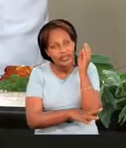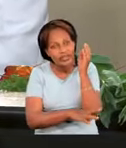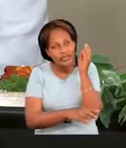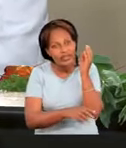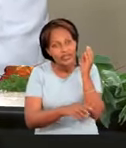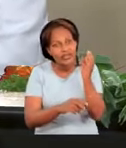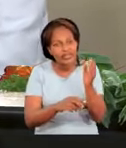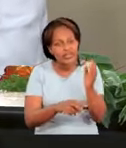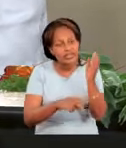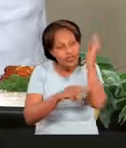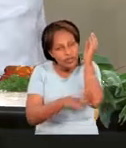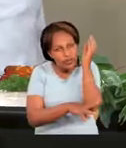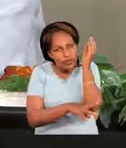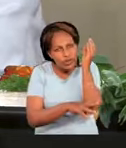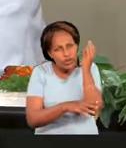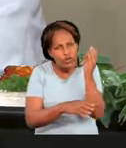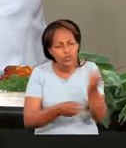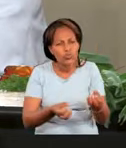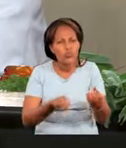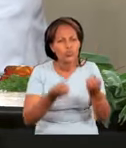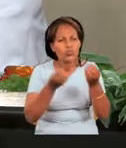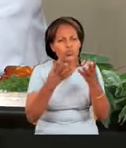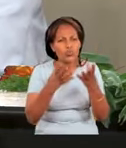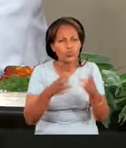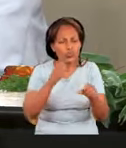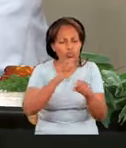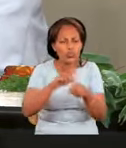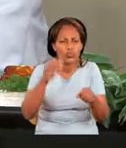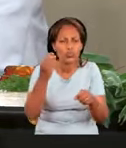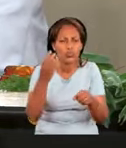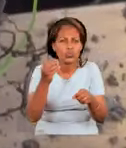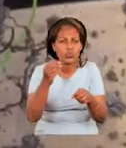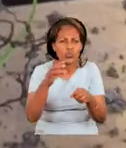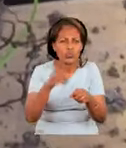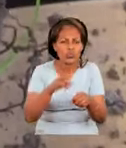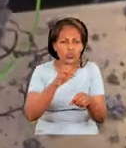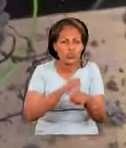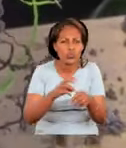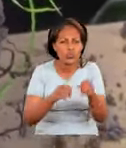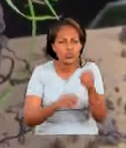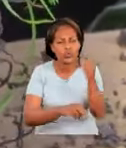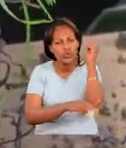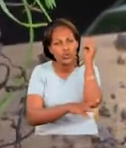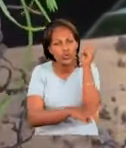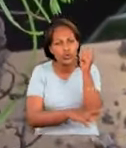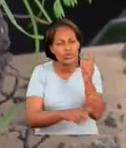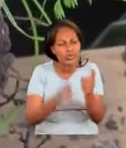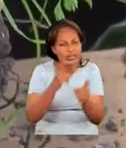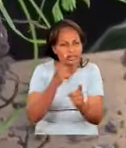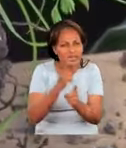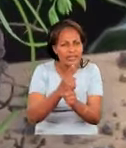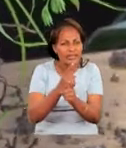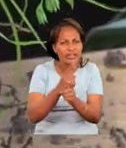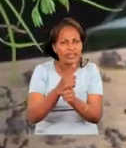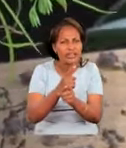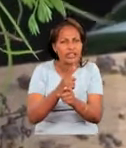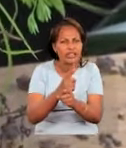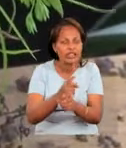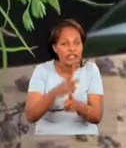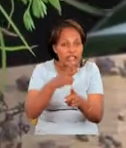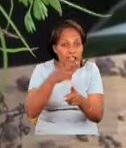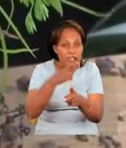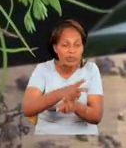the root has a lot of soil on it. The root actually keeps the plant